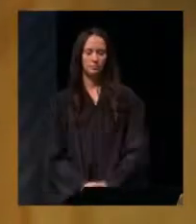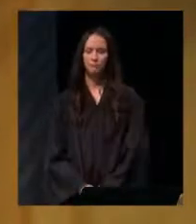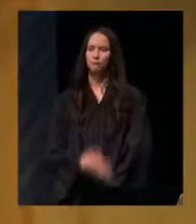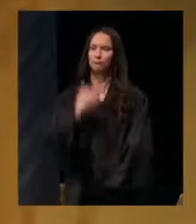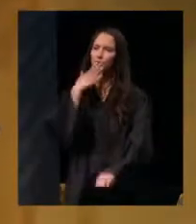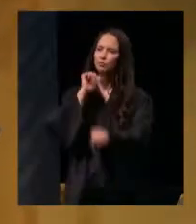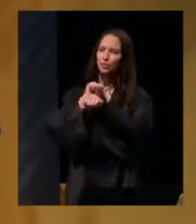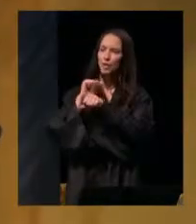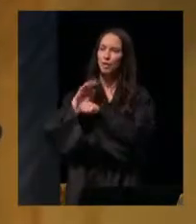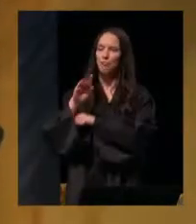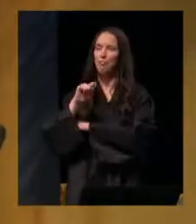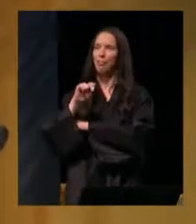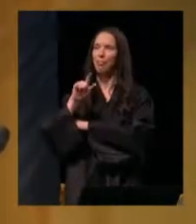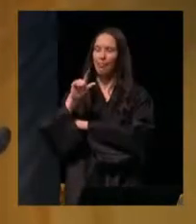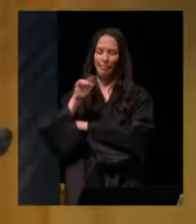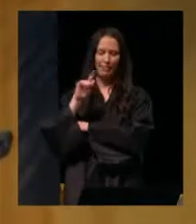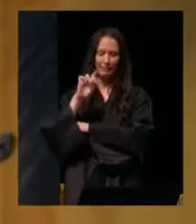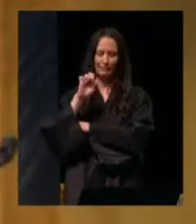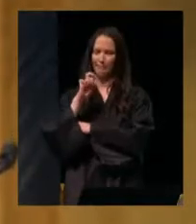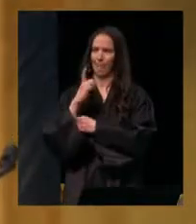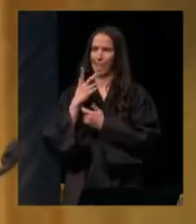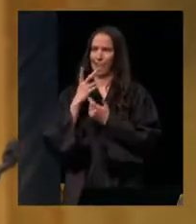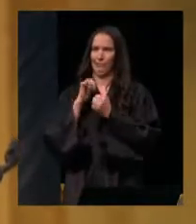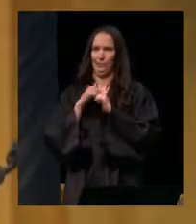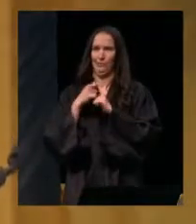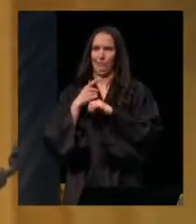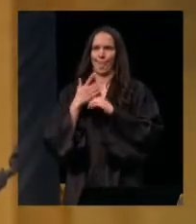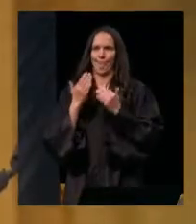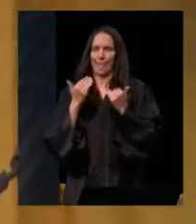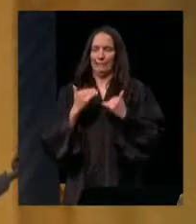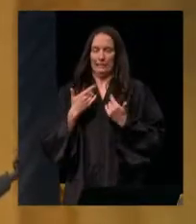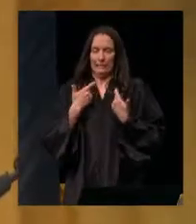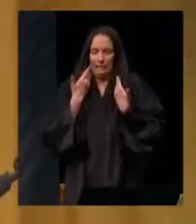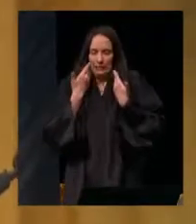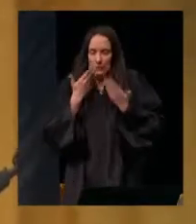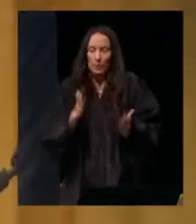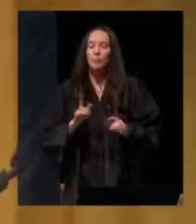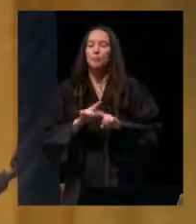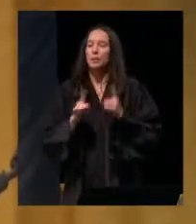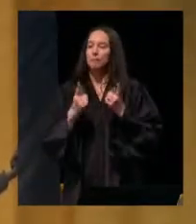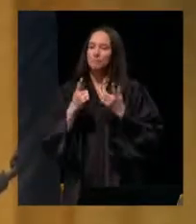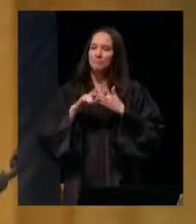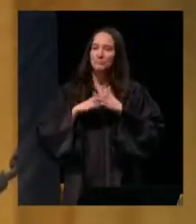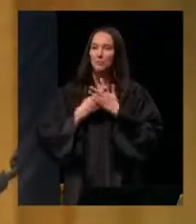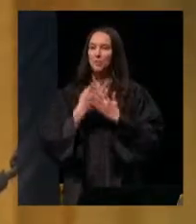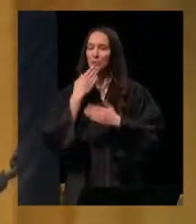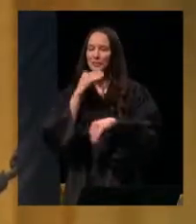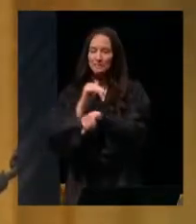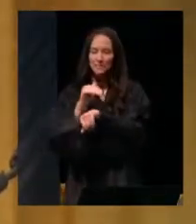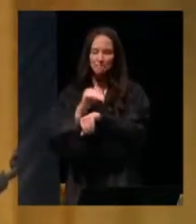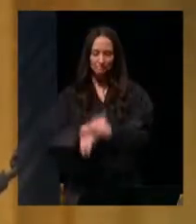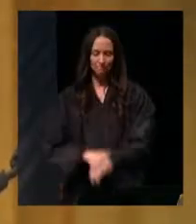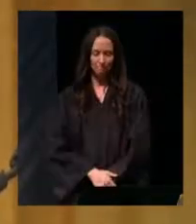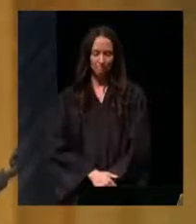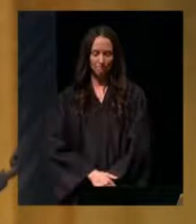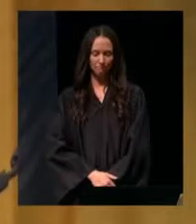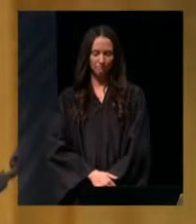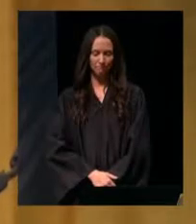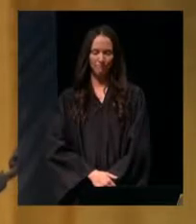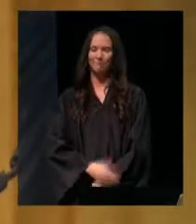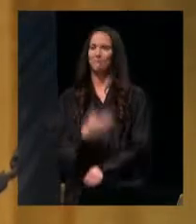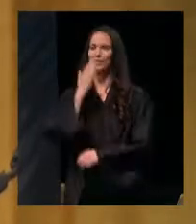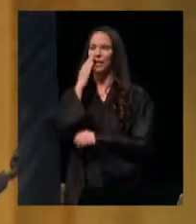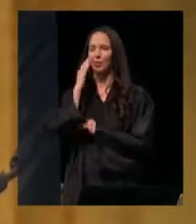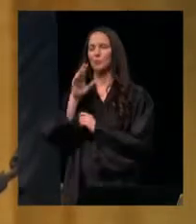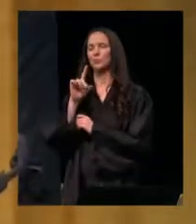Good job, Blaze. Not sure how I'm gonna follow that, but I guess I'll start with good evening. I know Drew said